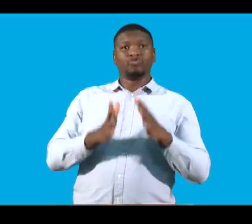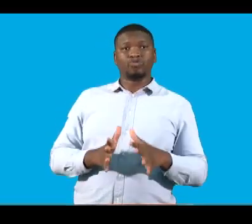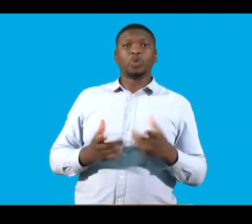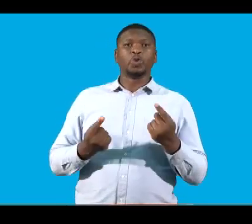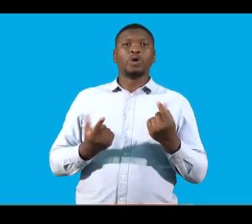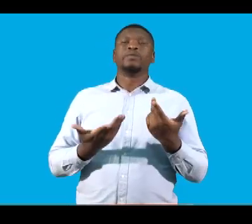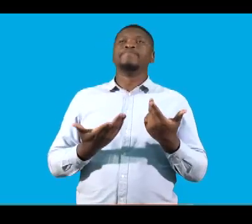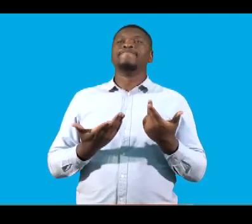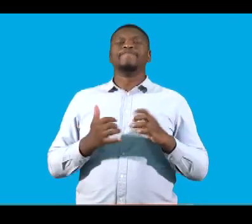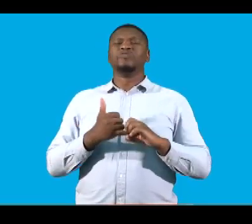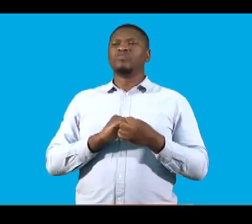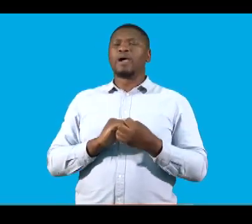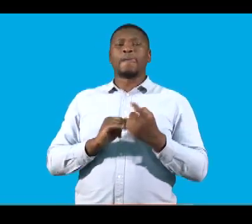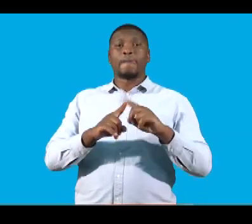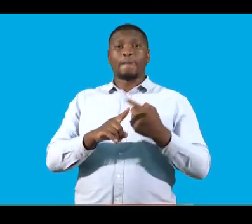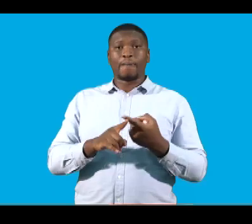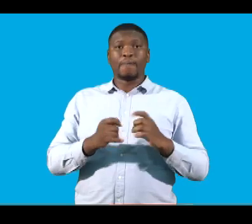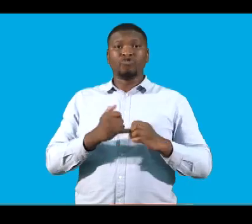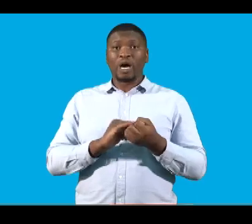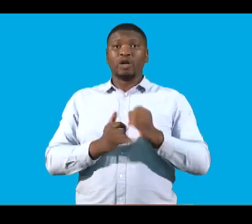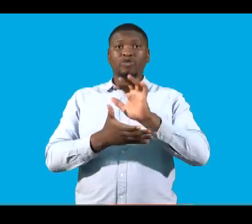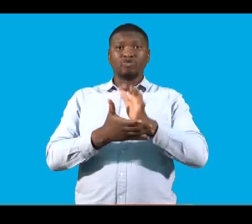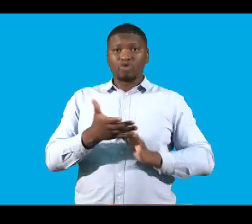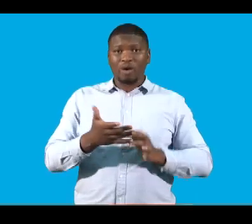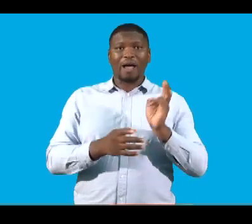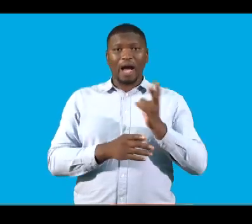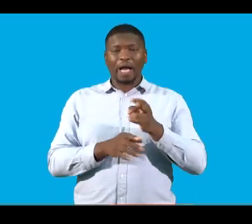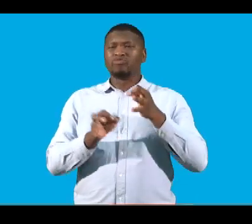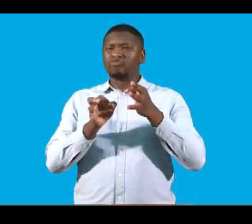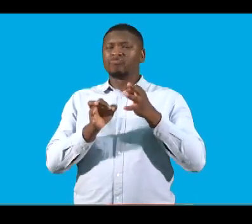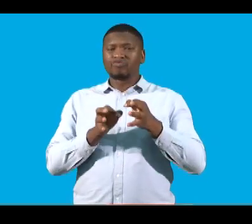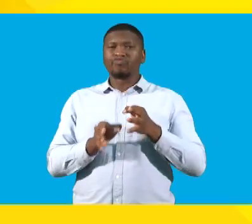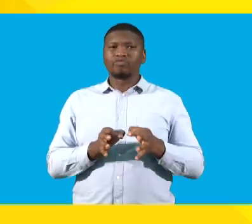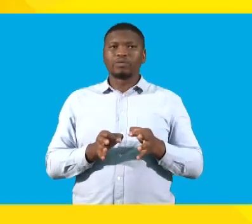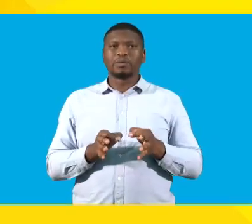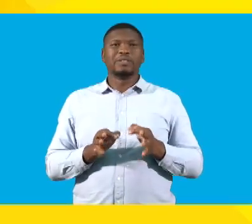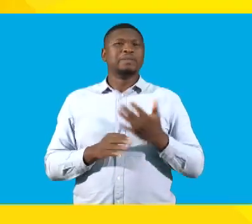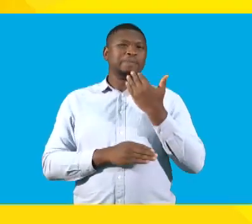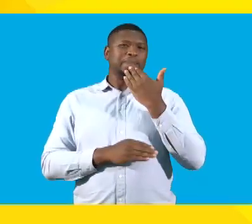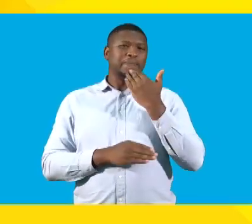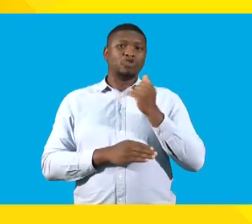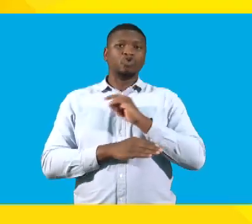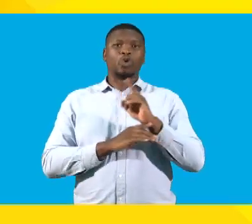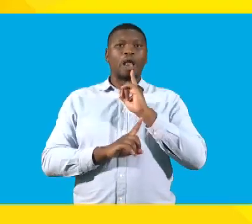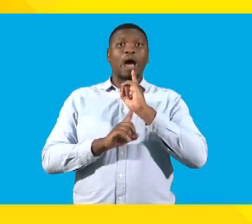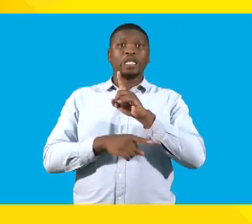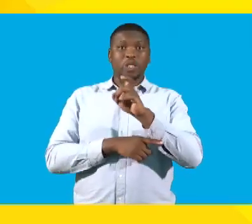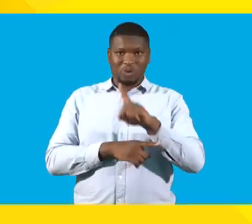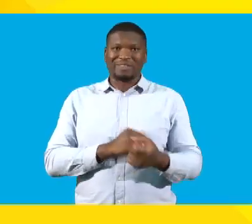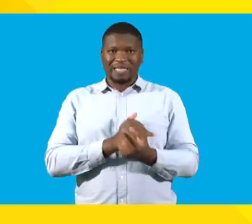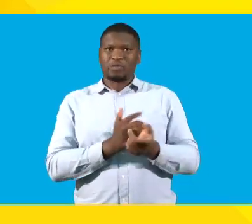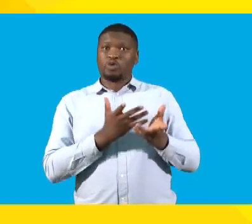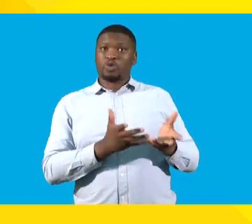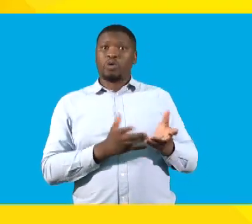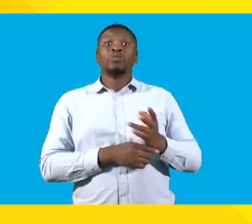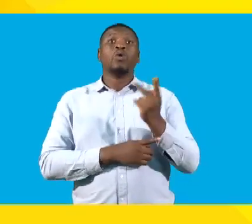superficial retelling of the story. So that means you regurgitate and narrate the plot and don't actually answer the